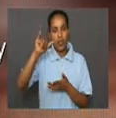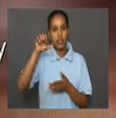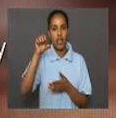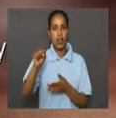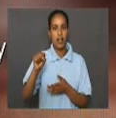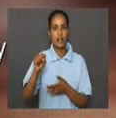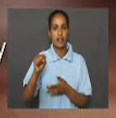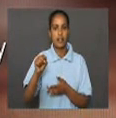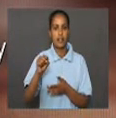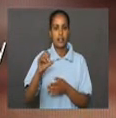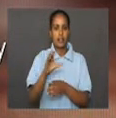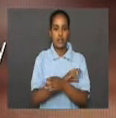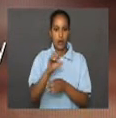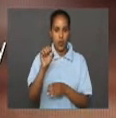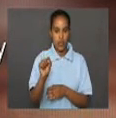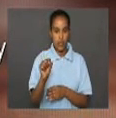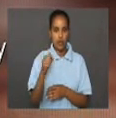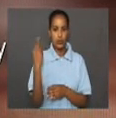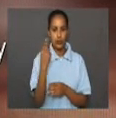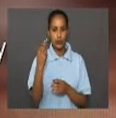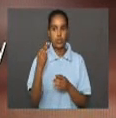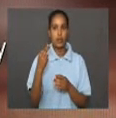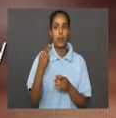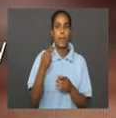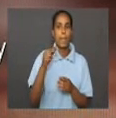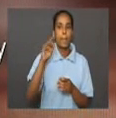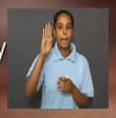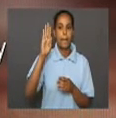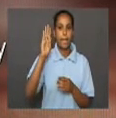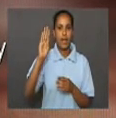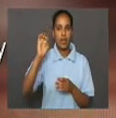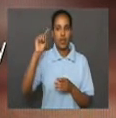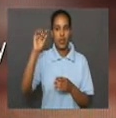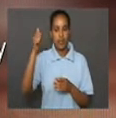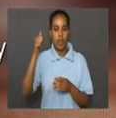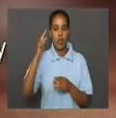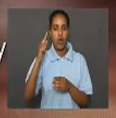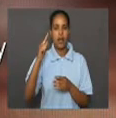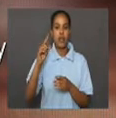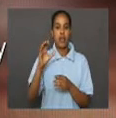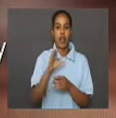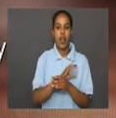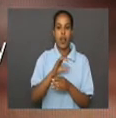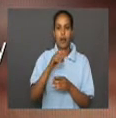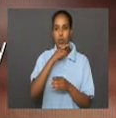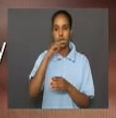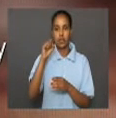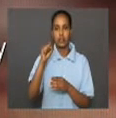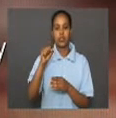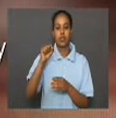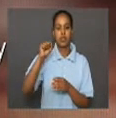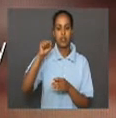polysaccharides. Cellulose uses beta-1,4 glycosidic bonds,